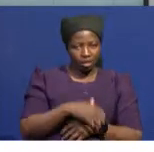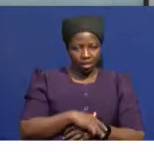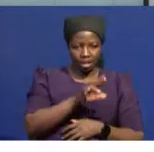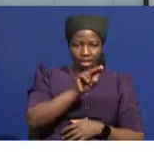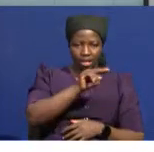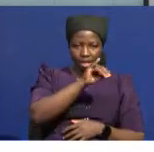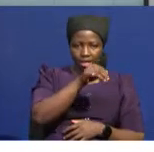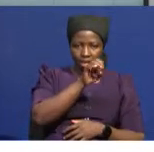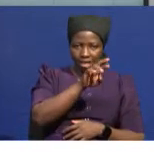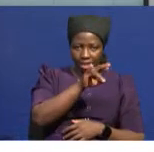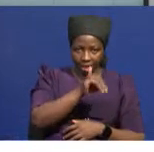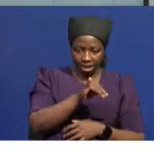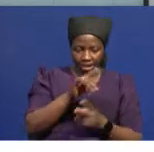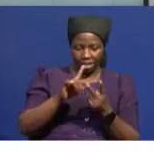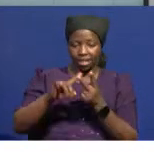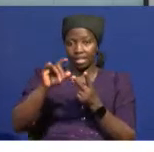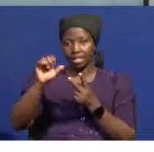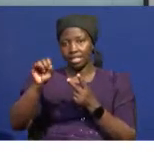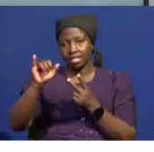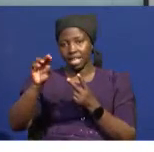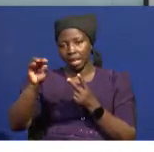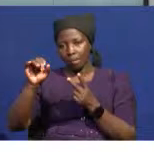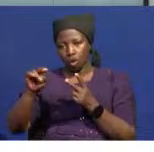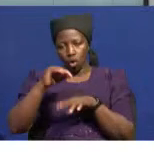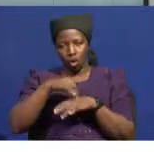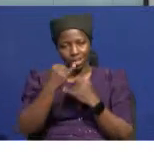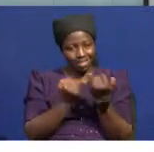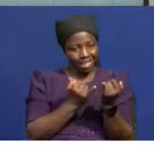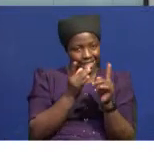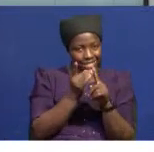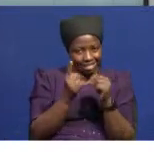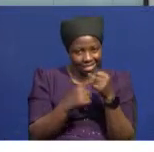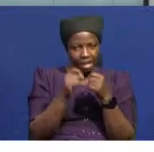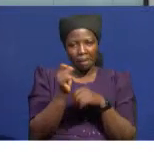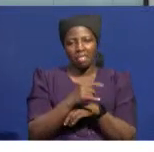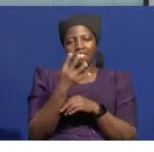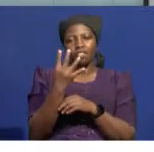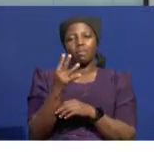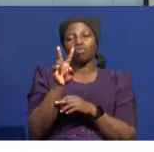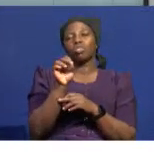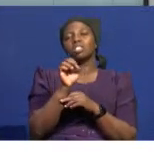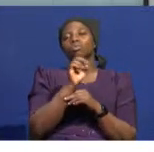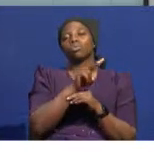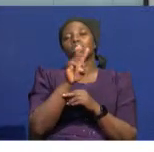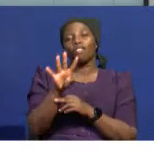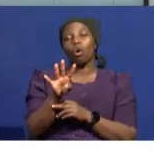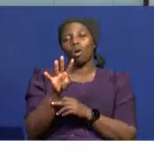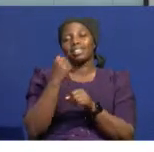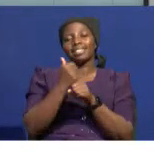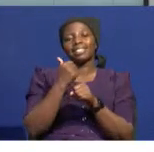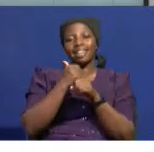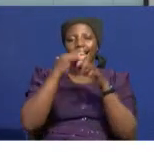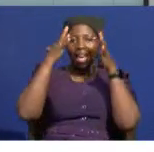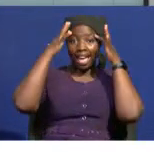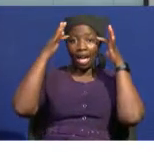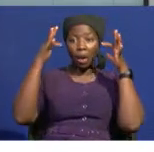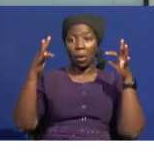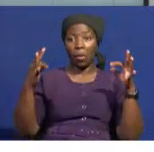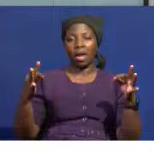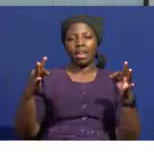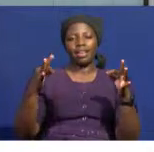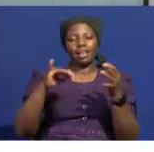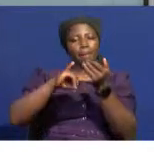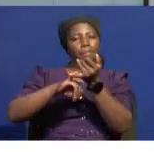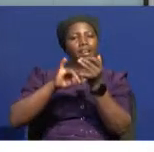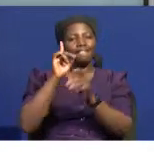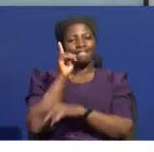Simon Kihara on Saturday, April 6, 2024, tied the knot in a colorful wedding ceremony that